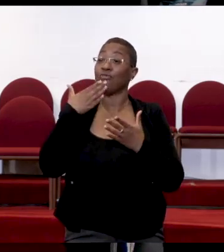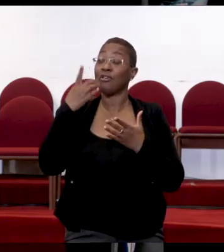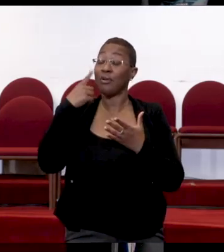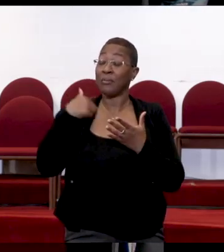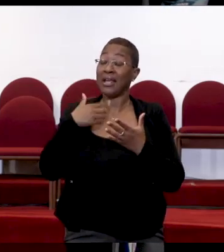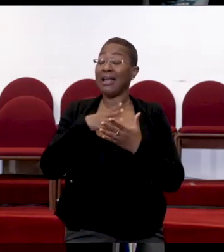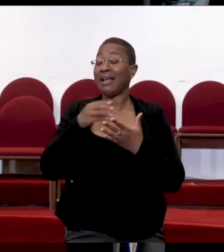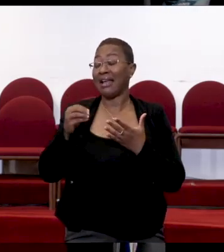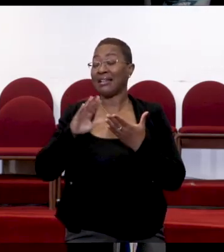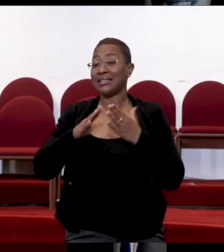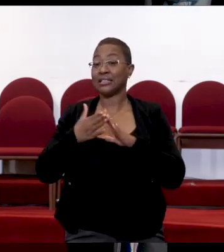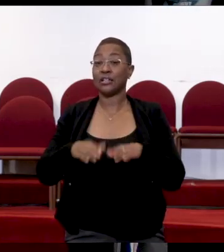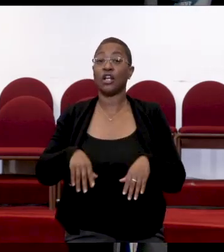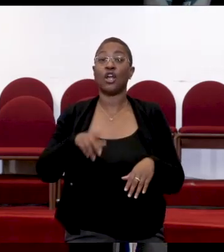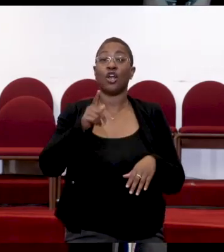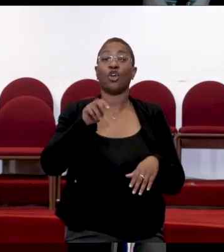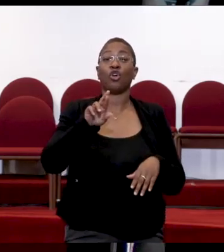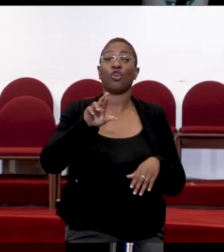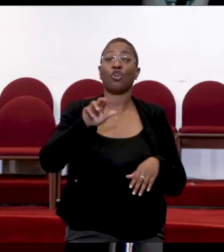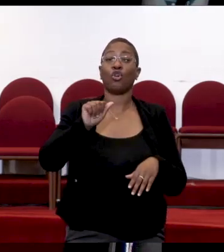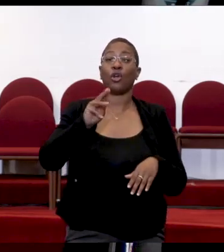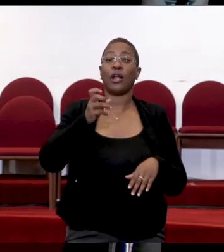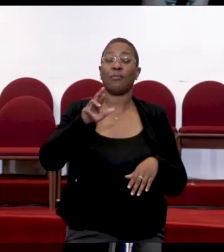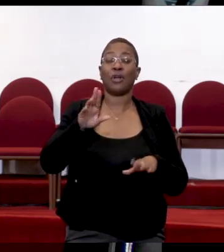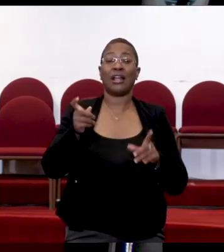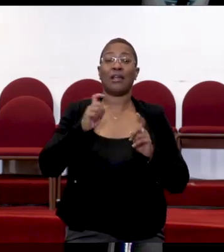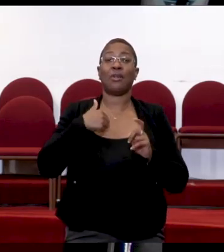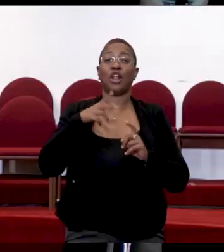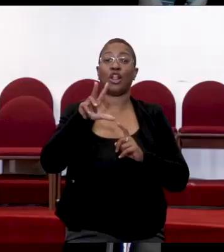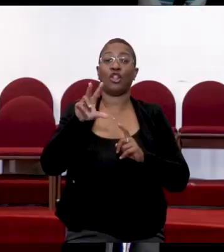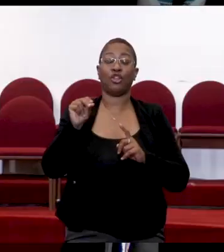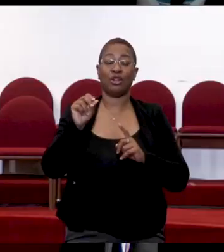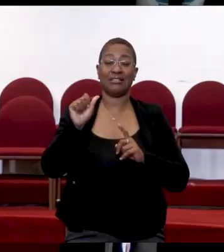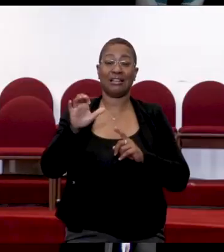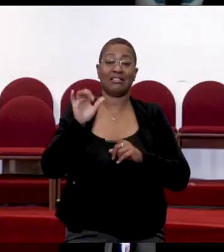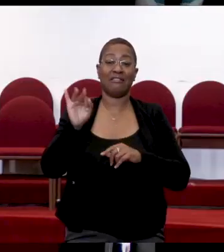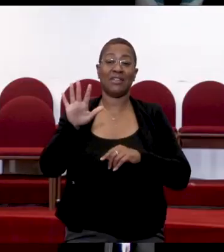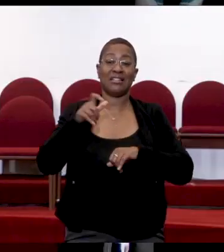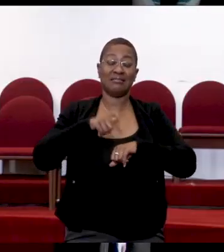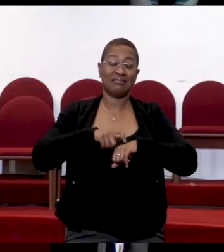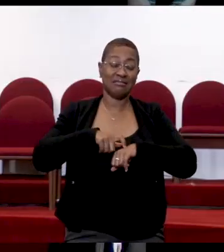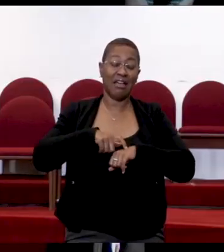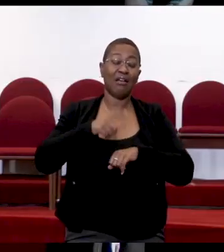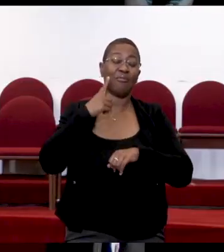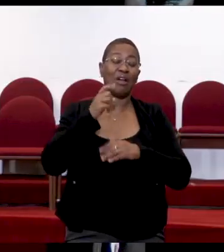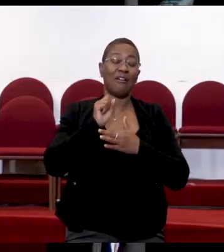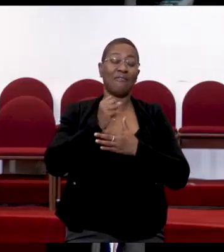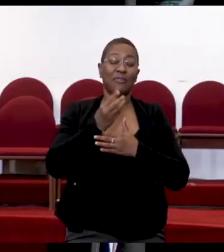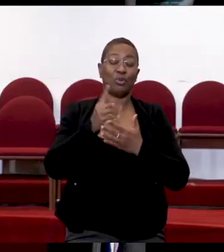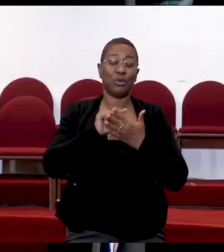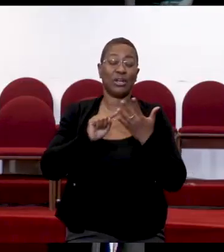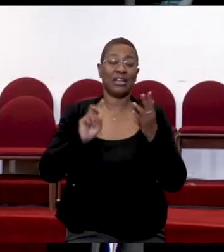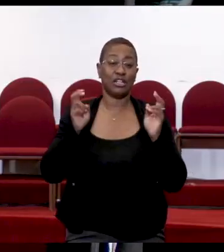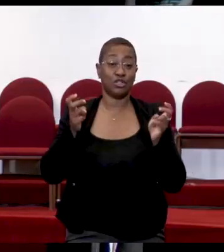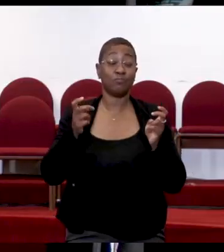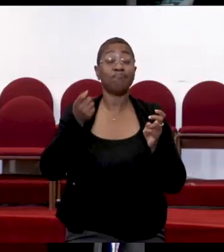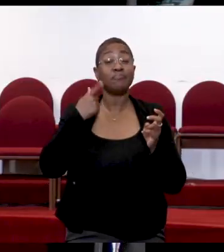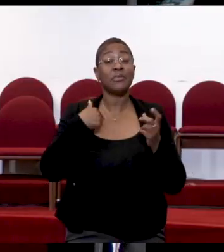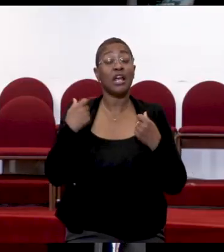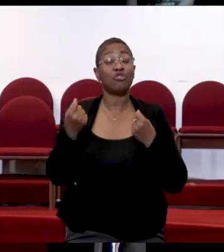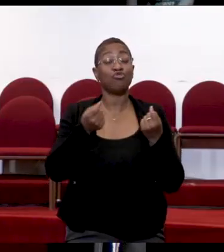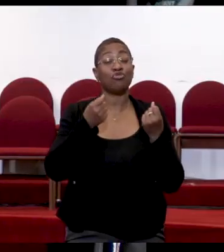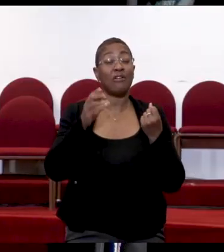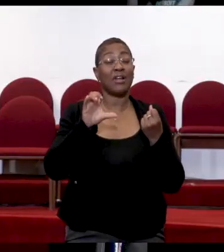Mr. Kramer gave me like 30 minutes of his time before the meeting about a few issues. I'm a cab driver, but I give